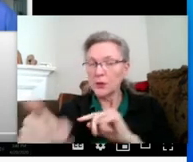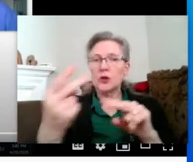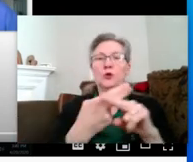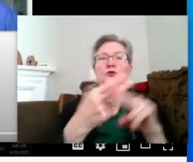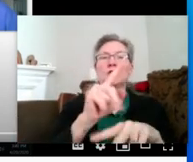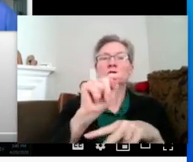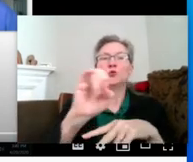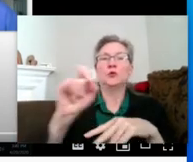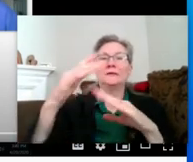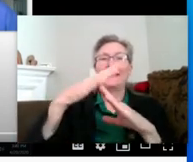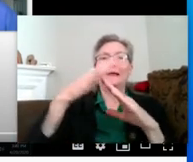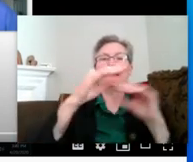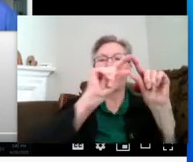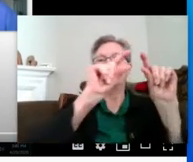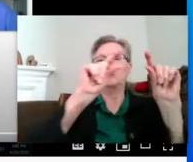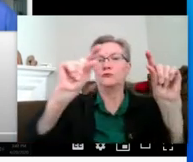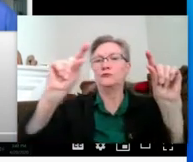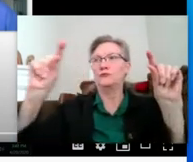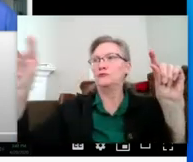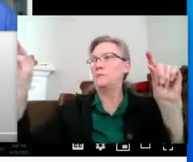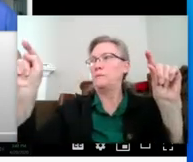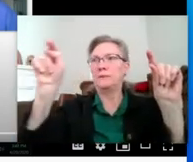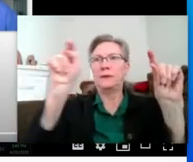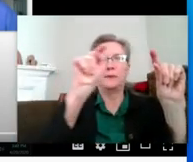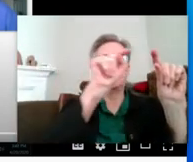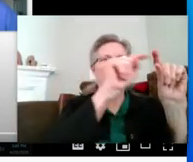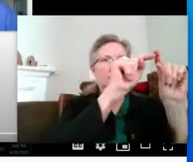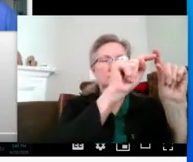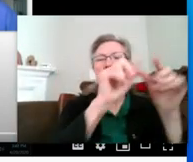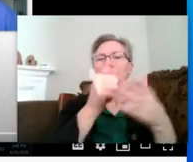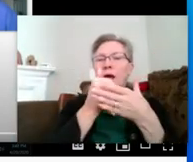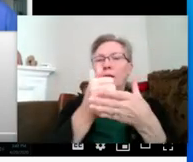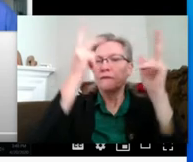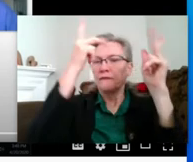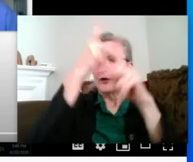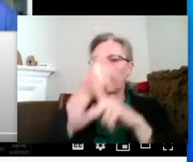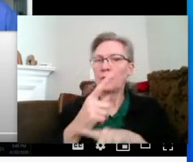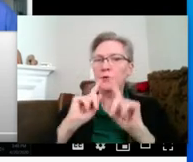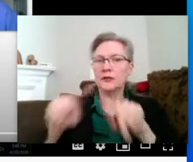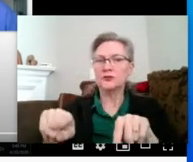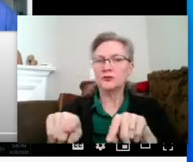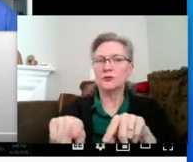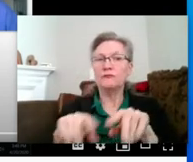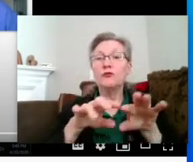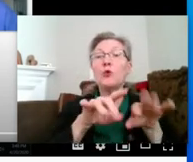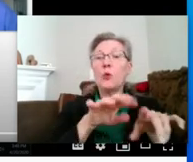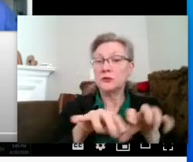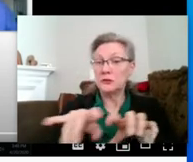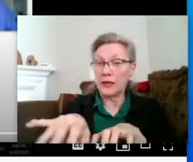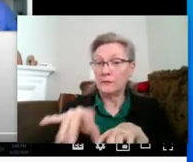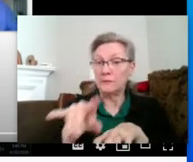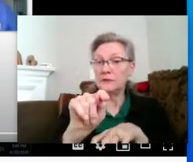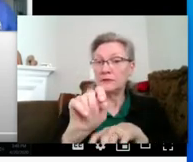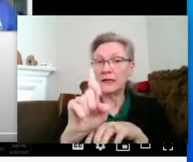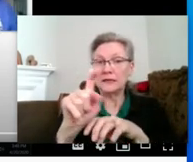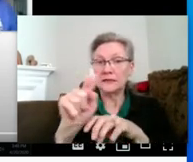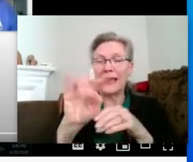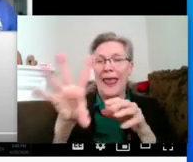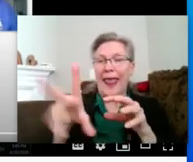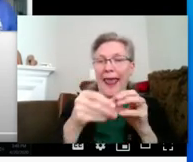up top to help solve that question. So if you wanted to type text, you could add a text box and then